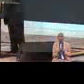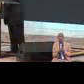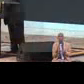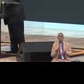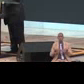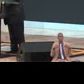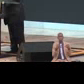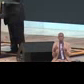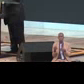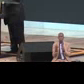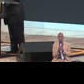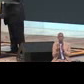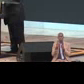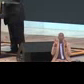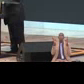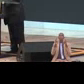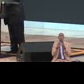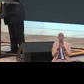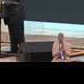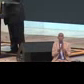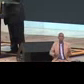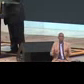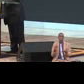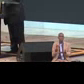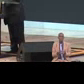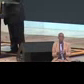Don't gamble with it again.